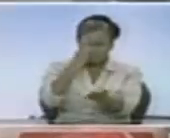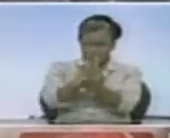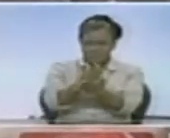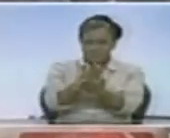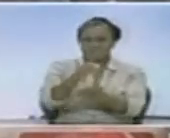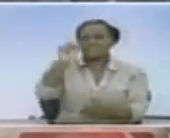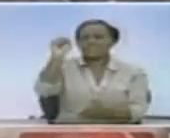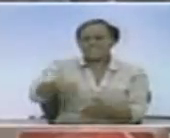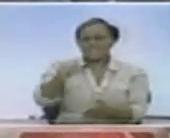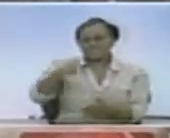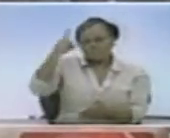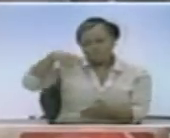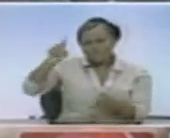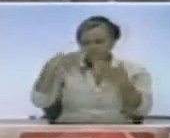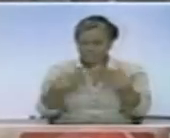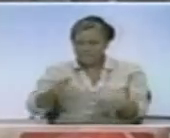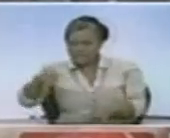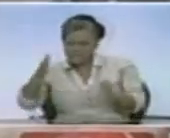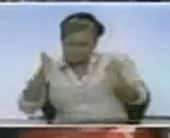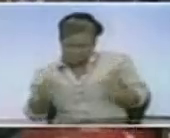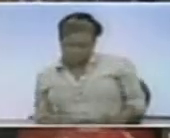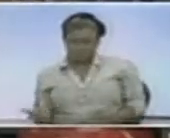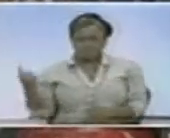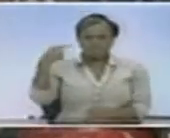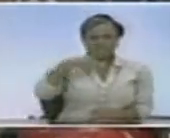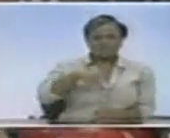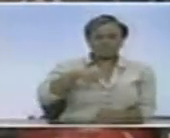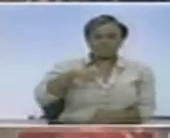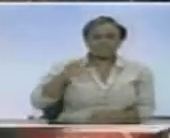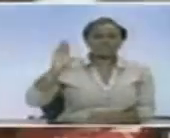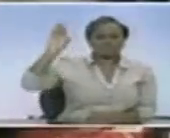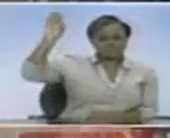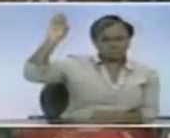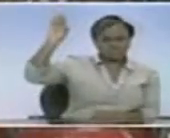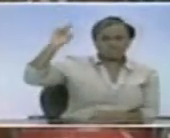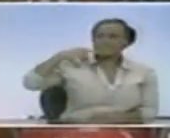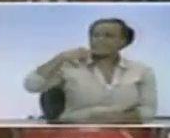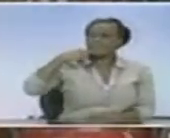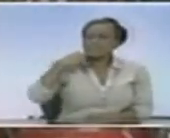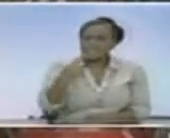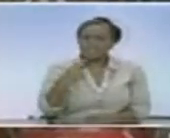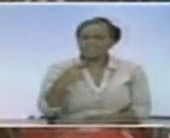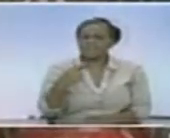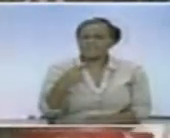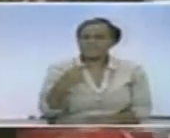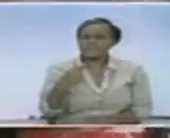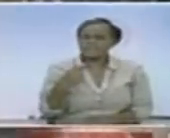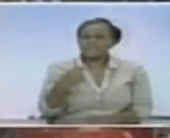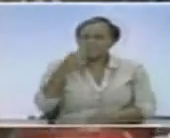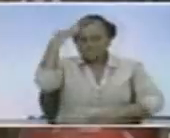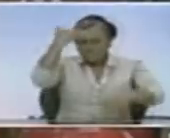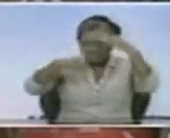this man was qualified. Now, another fellow comes, swears an affidavit, that man was never in this university and